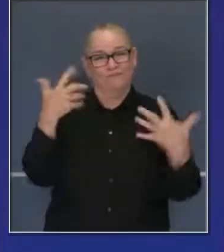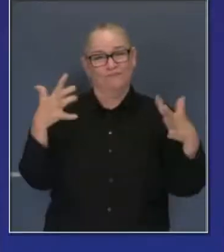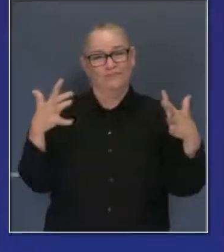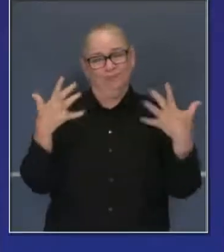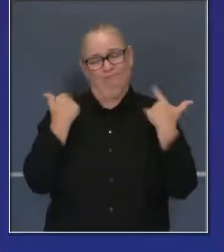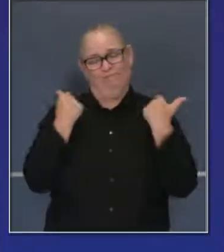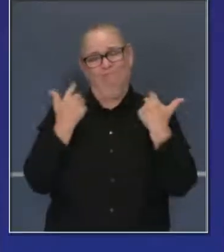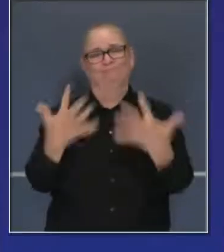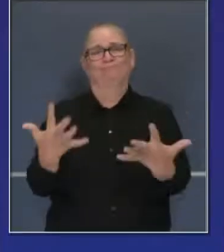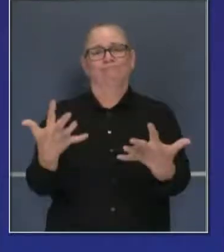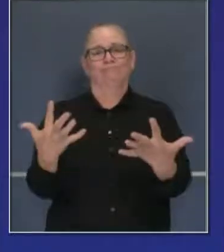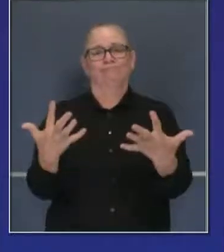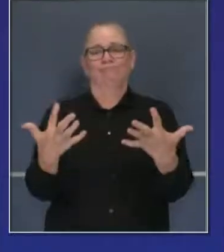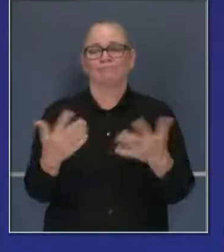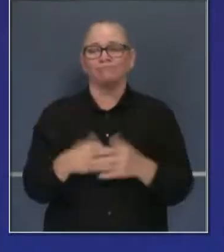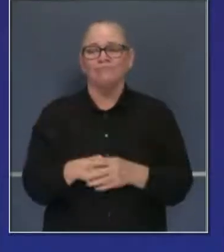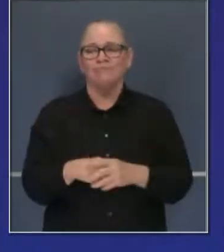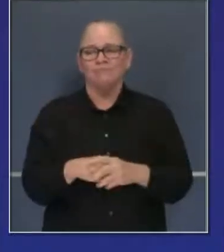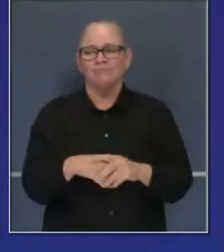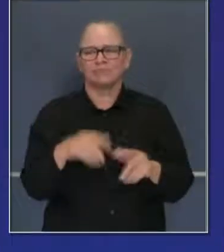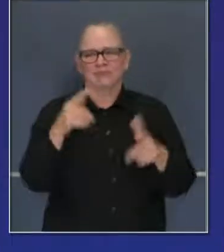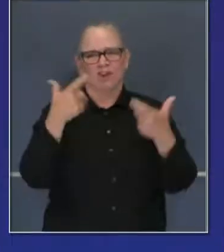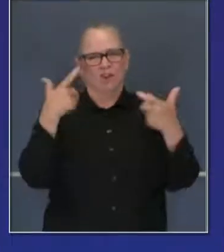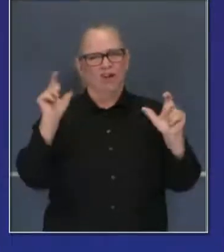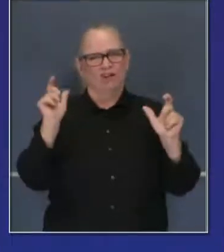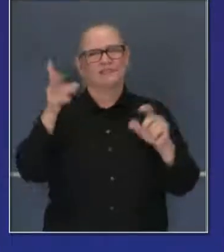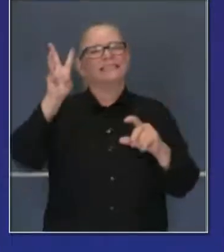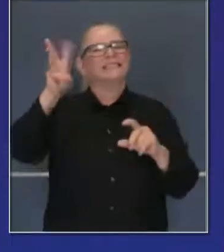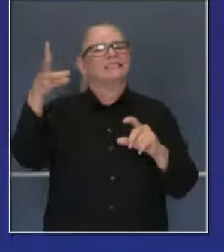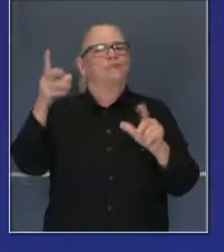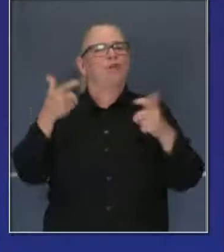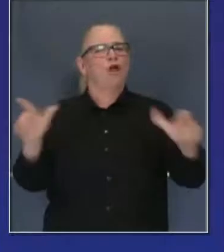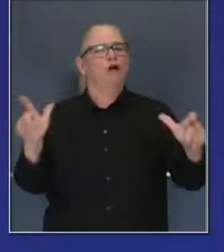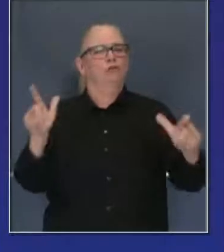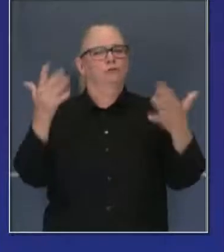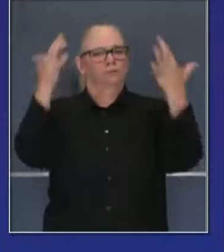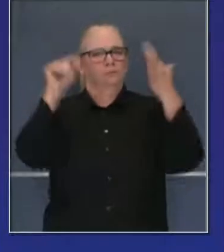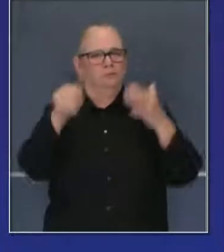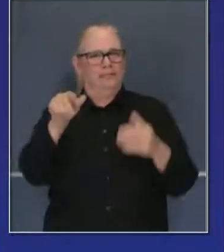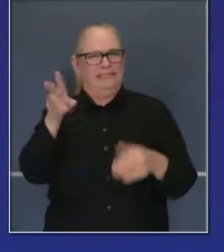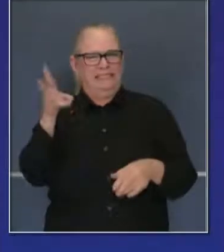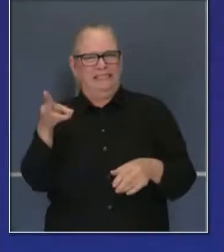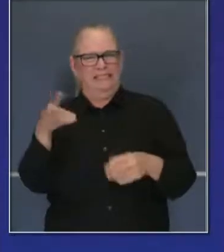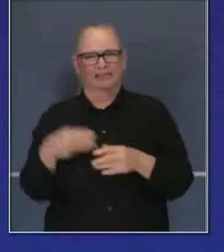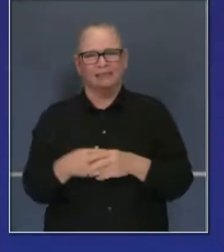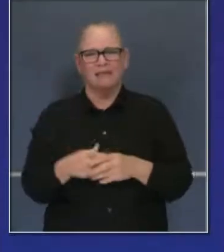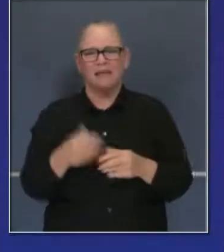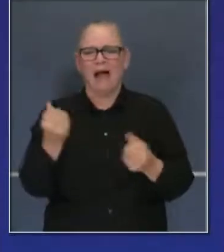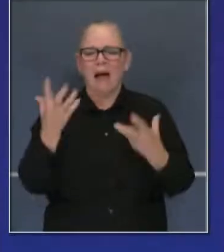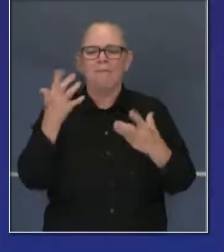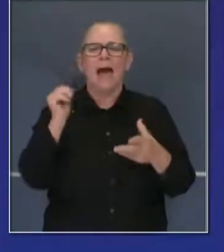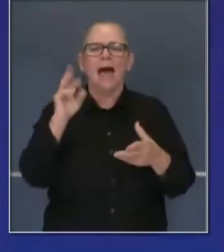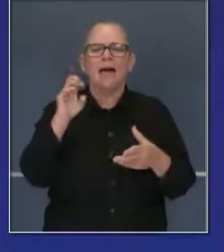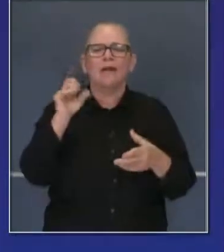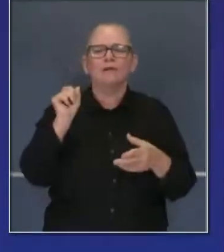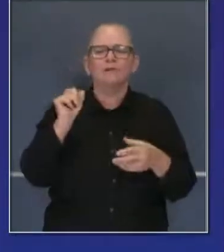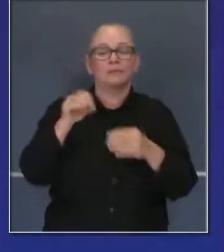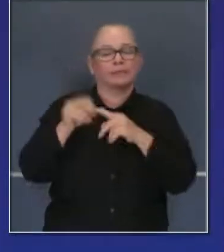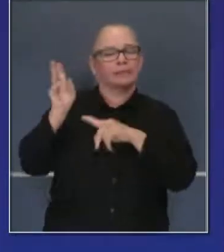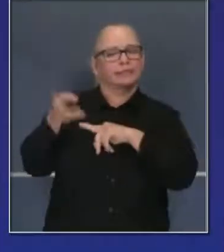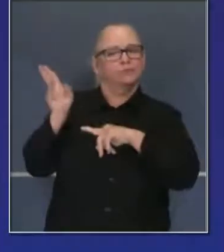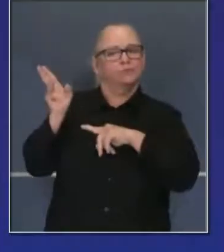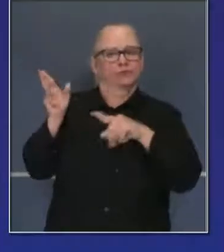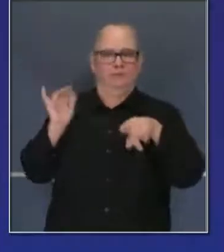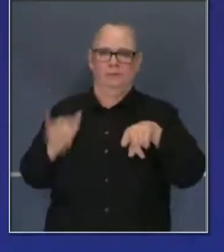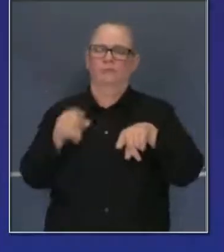substantial, representing the largest or 6th largest wildfire in terms of acreage lost in California history. And by the way, the Creek is the